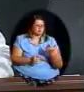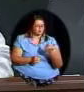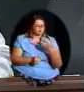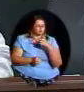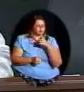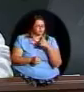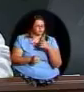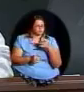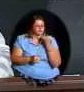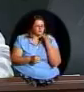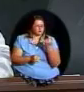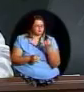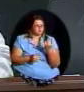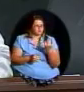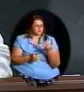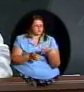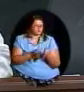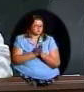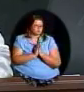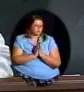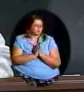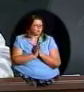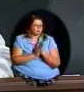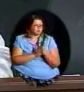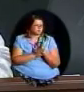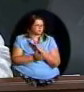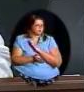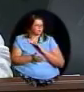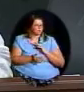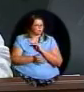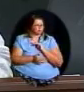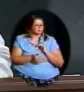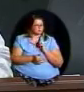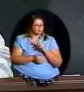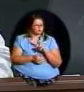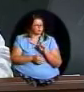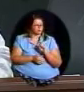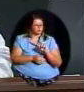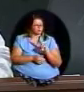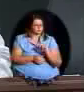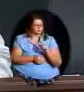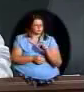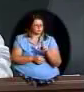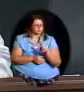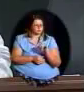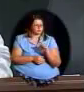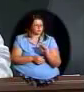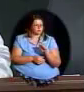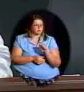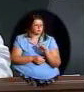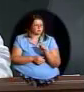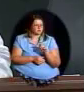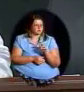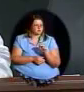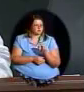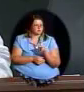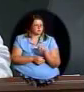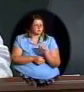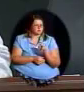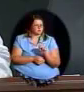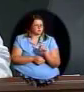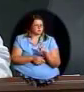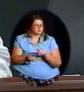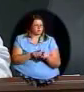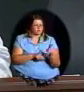or any board member. The board has received supporting information on all the items prior to the action on bids, contracts, and agreements. And I do notice